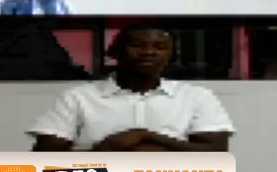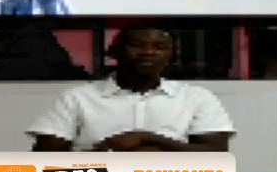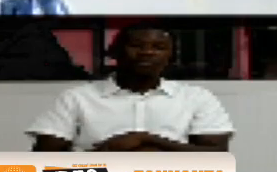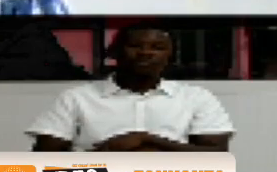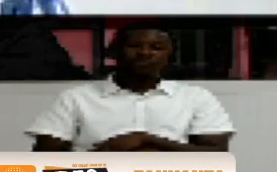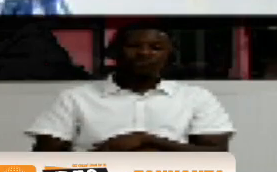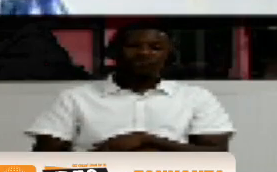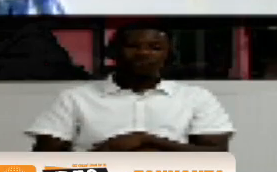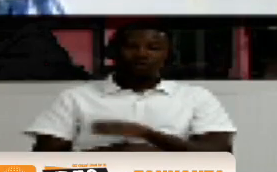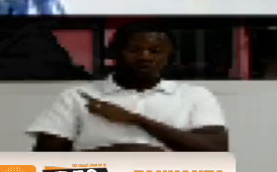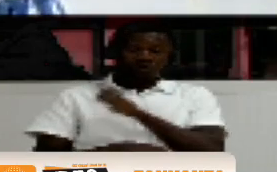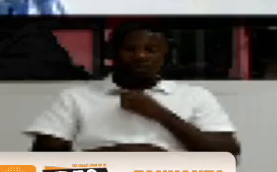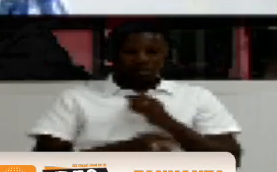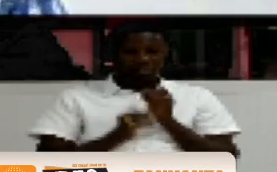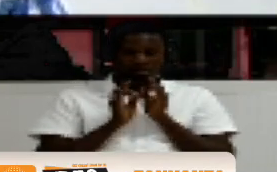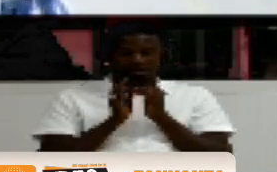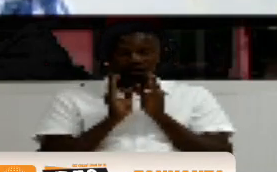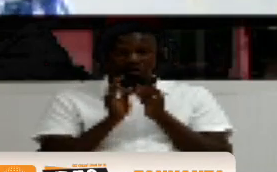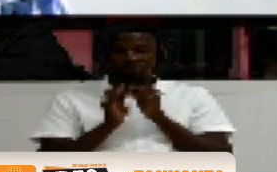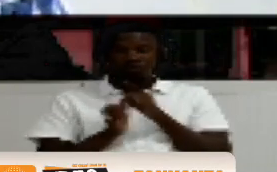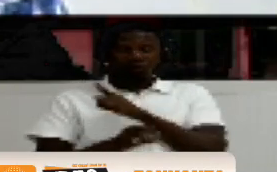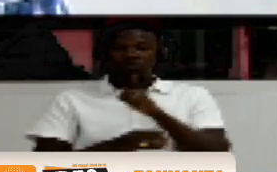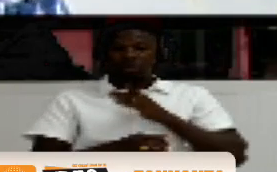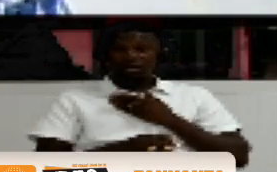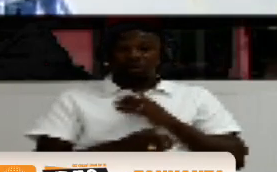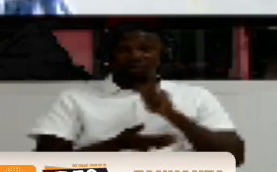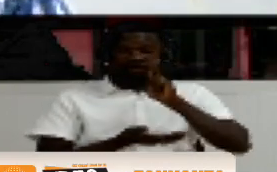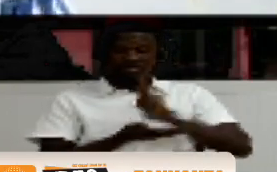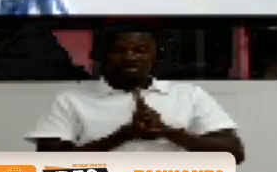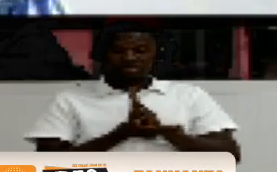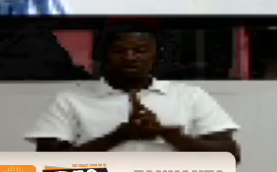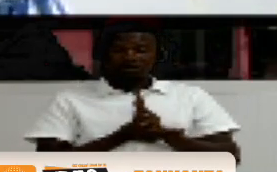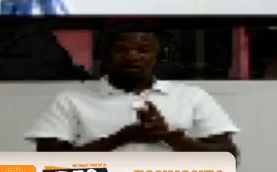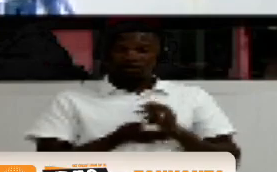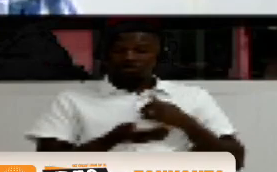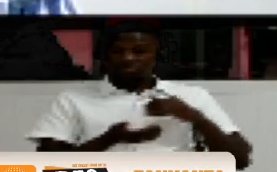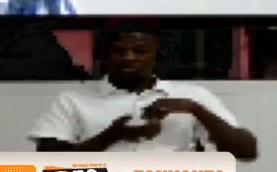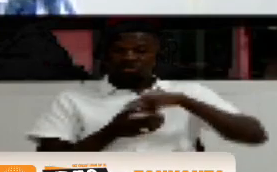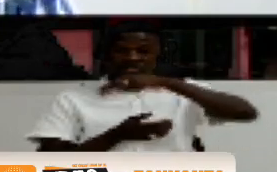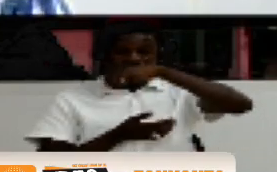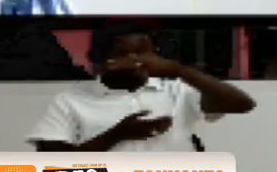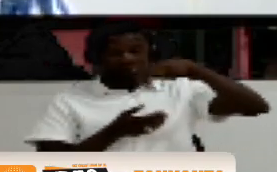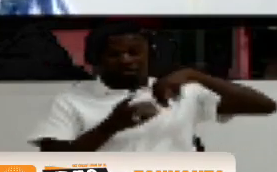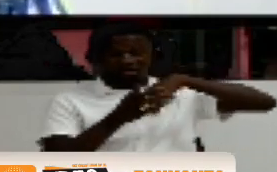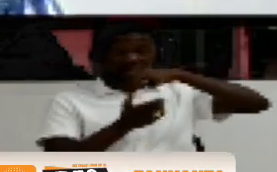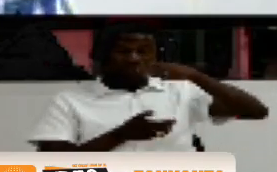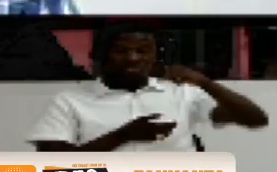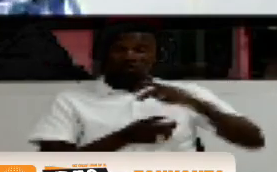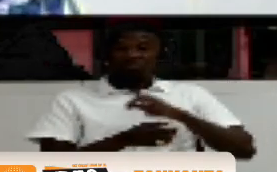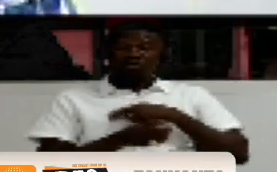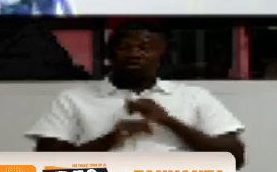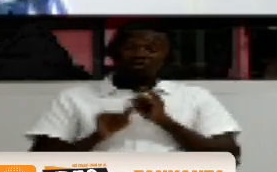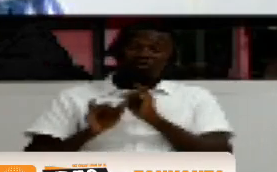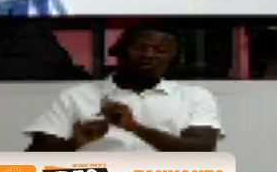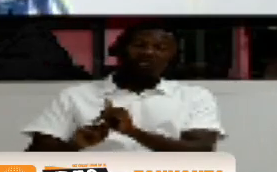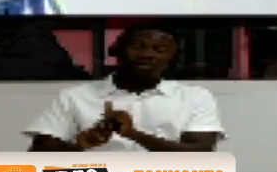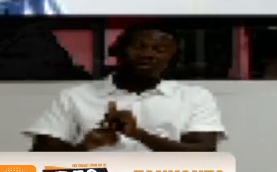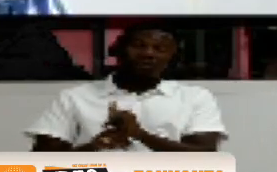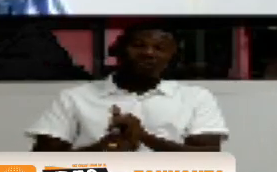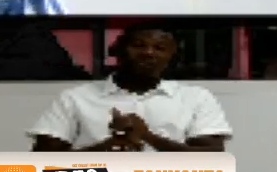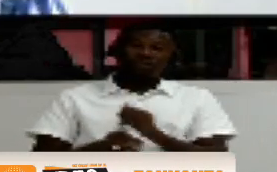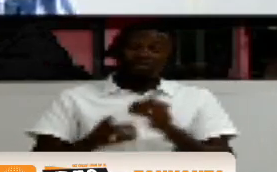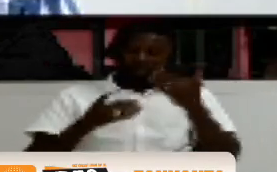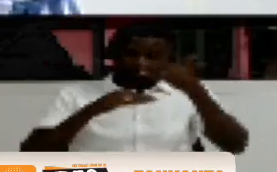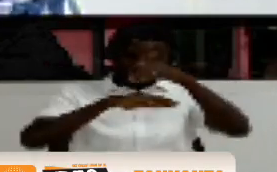We were told we didn't have visas to go in town, so we'll just spend